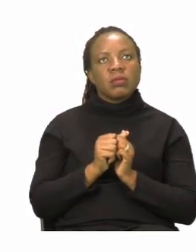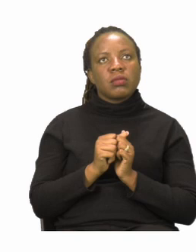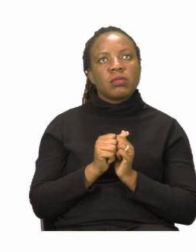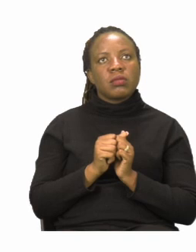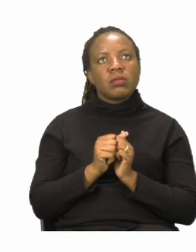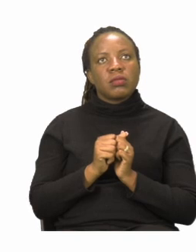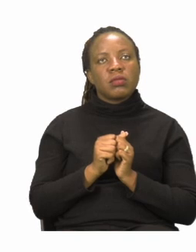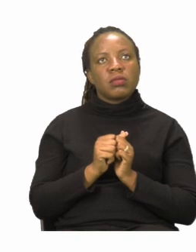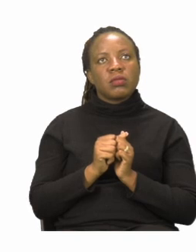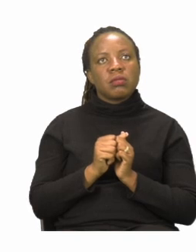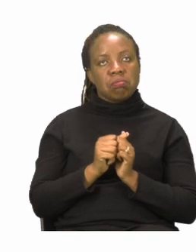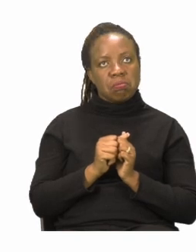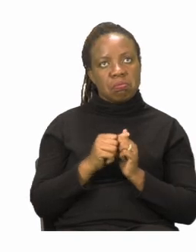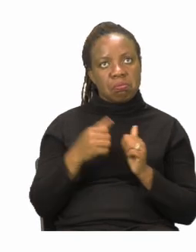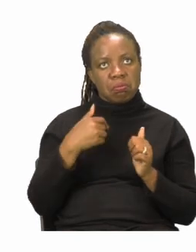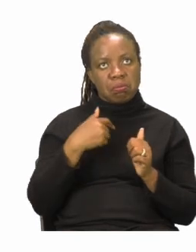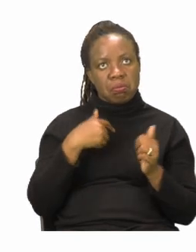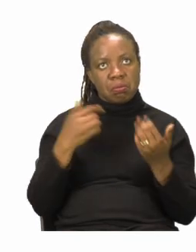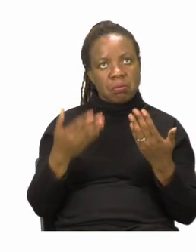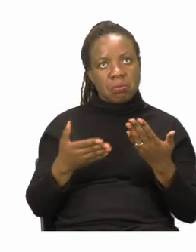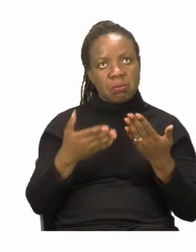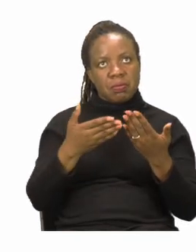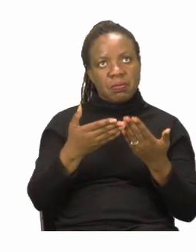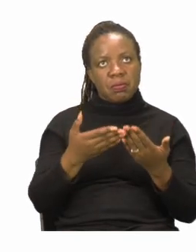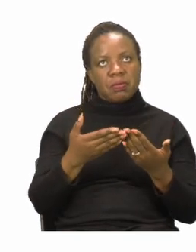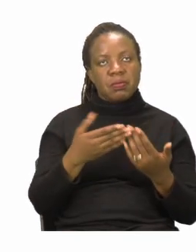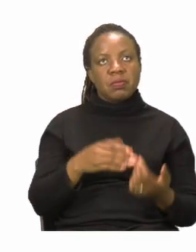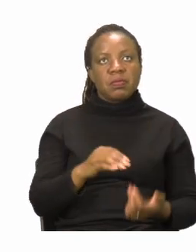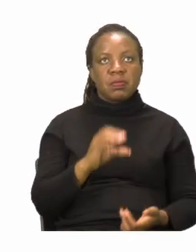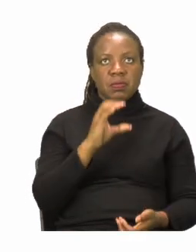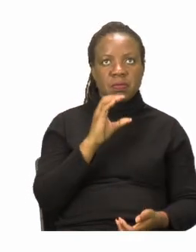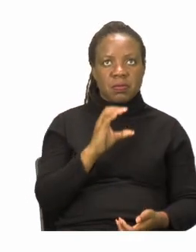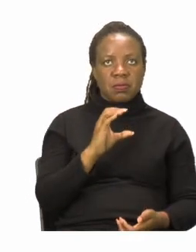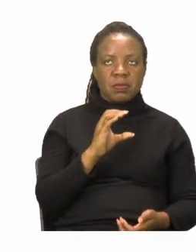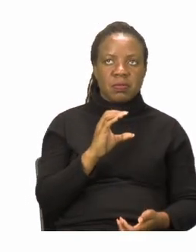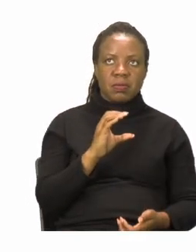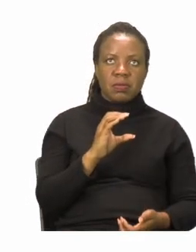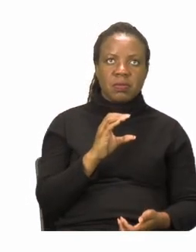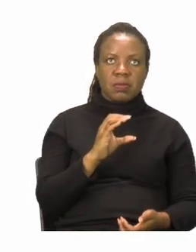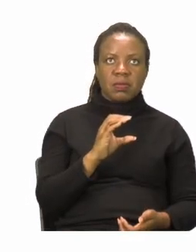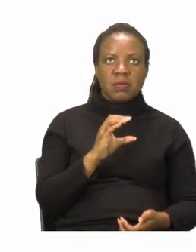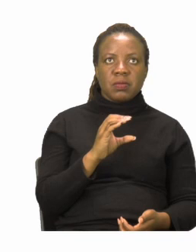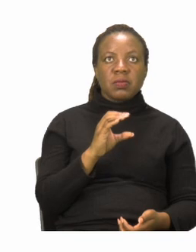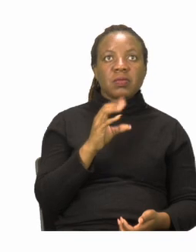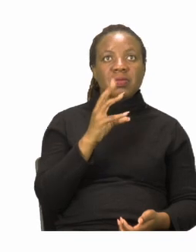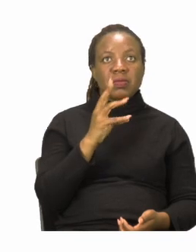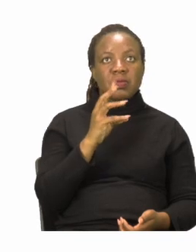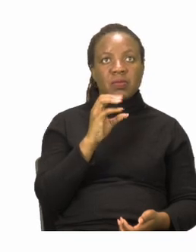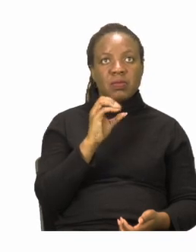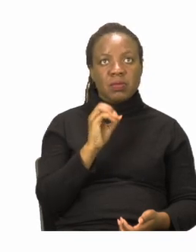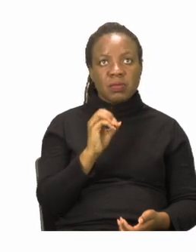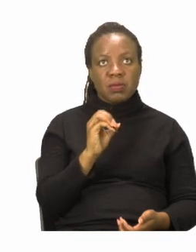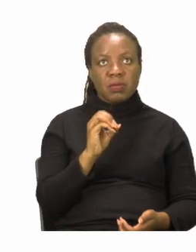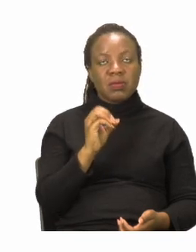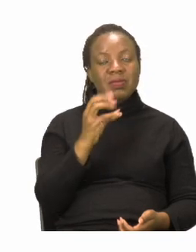do C with you. Can you have a look at number C? It says